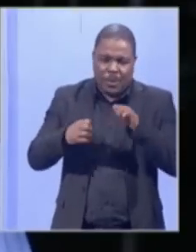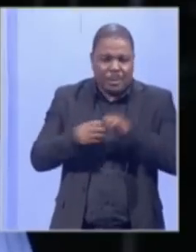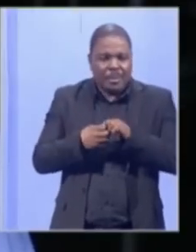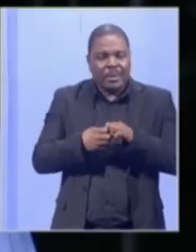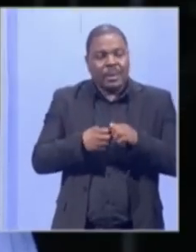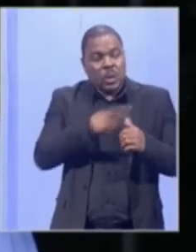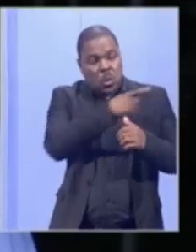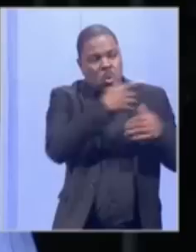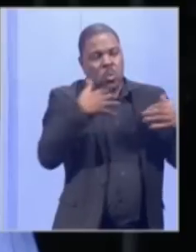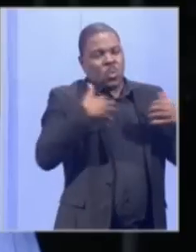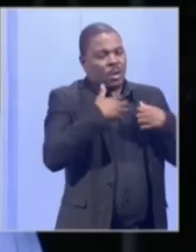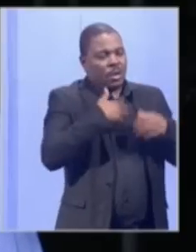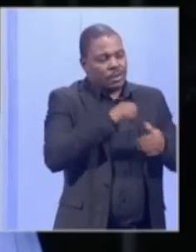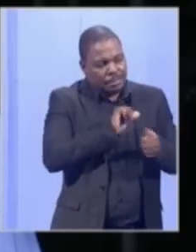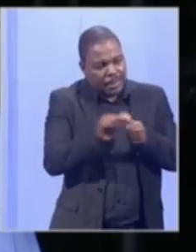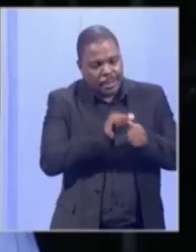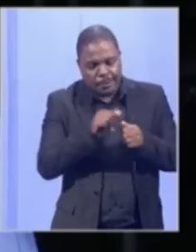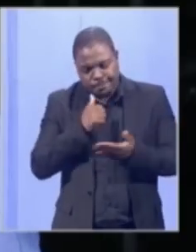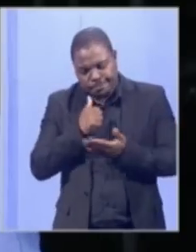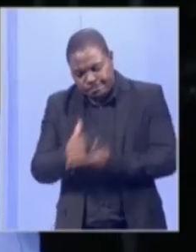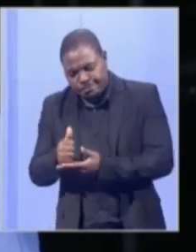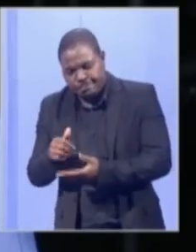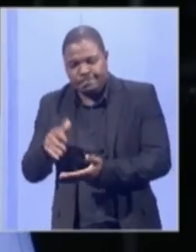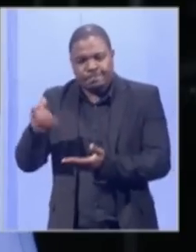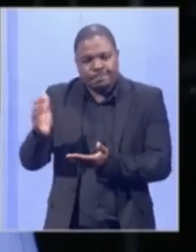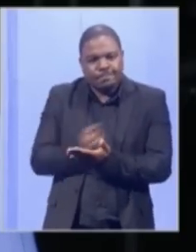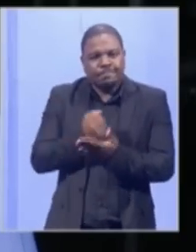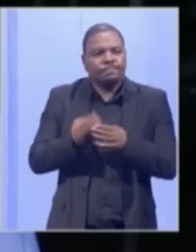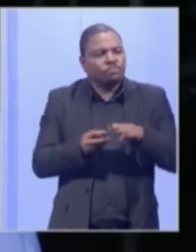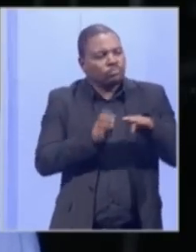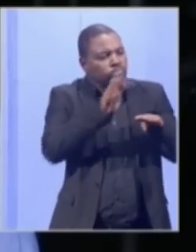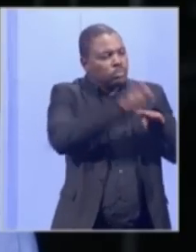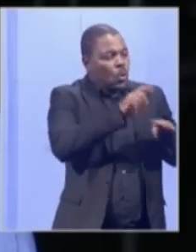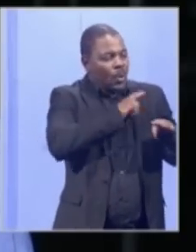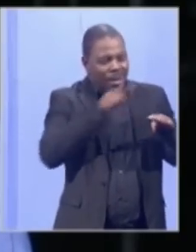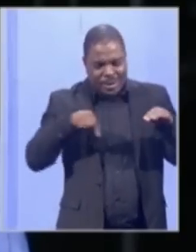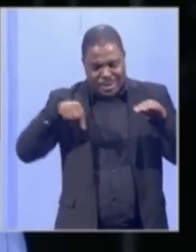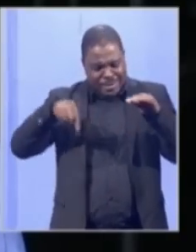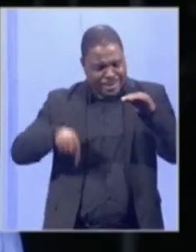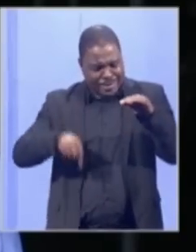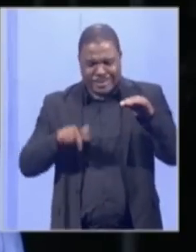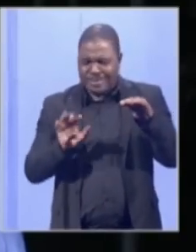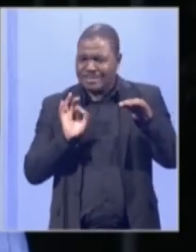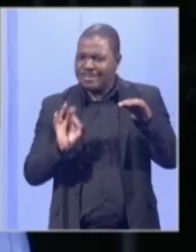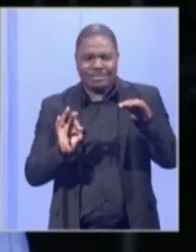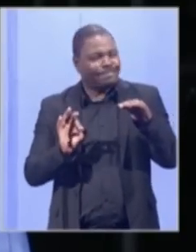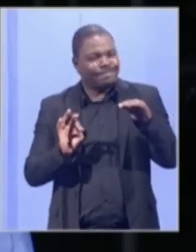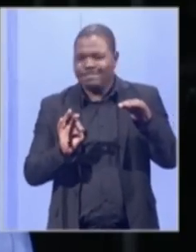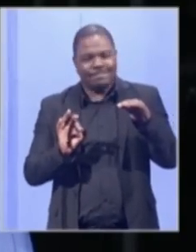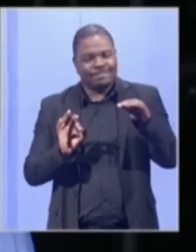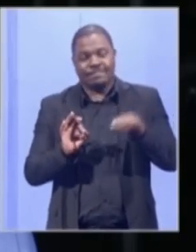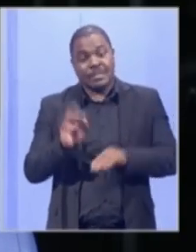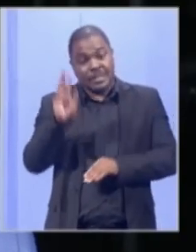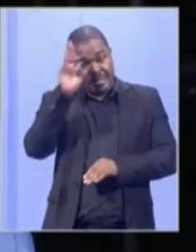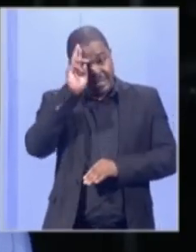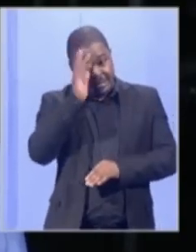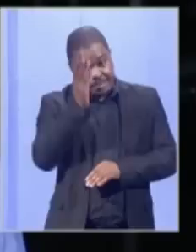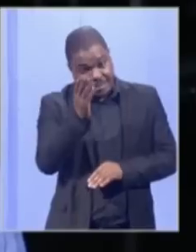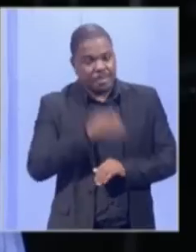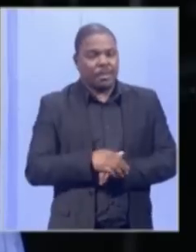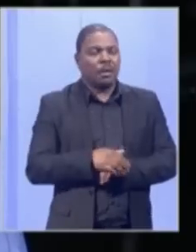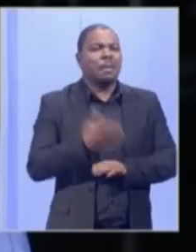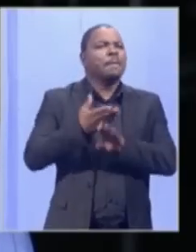tlusiwe ka fa tlase kgotsa ba ntshiwe ka fa tlase ga moepo jaaka re lebeletse gore seemo sa bone sa boitekanelo ga se se itumedisa mme o tla go bona kgaitsela ka gore gona